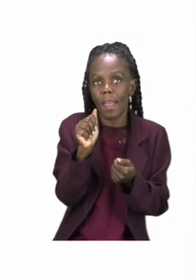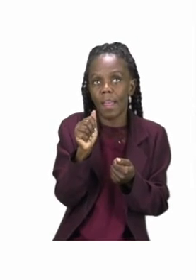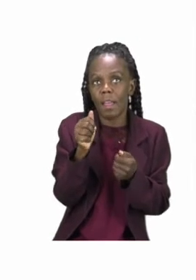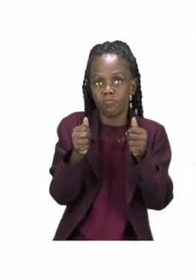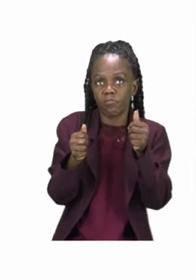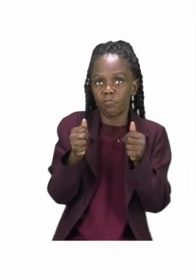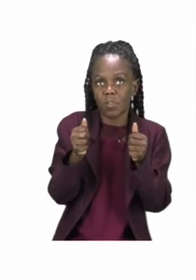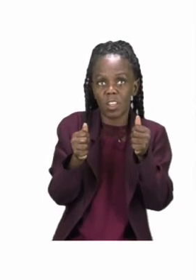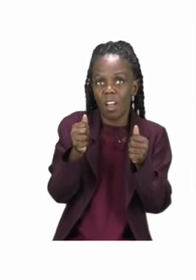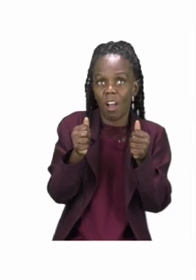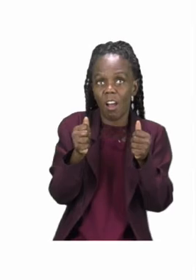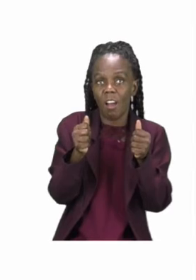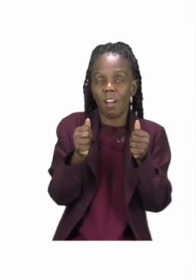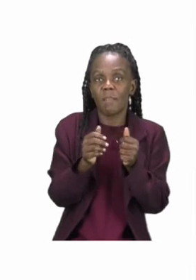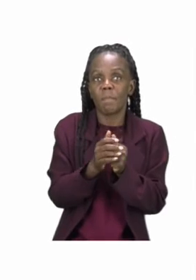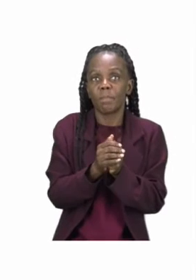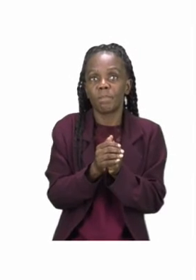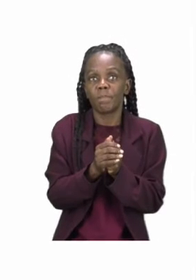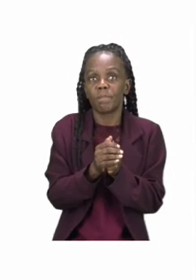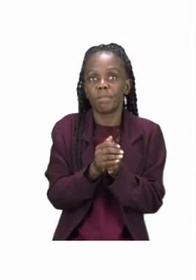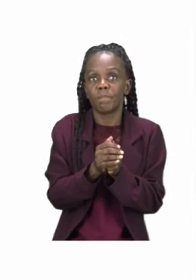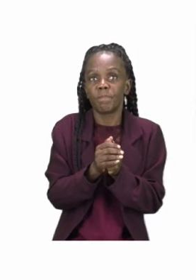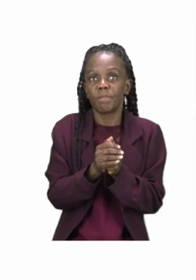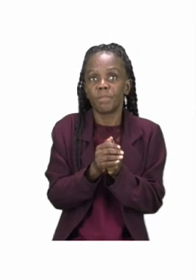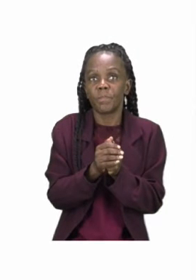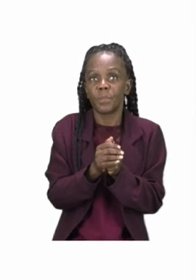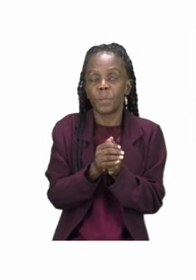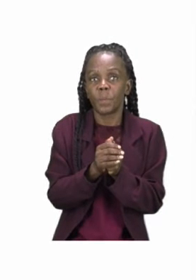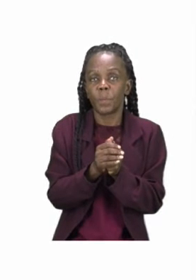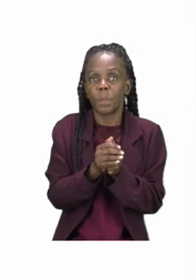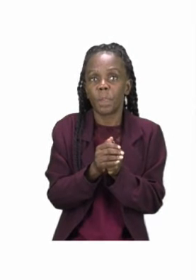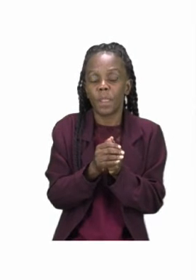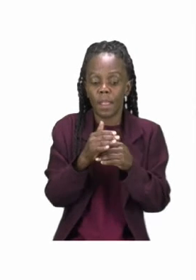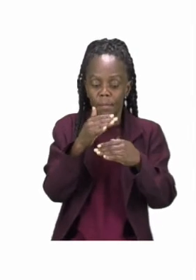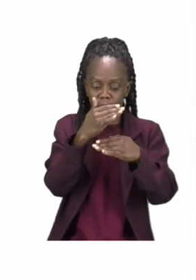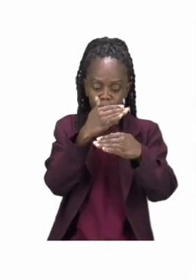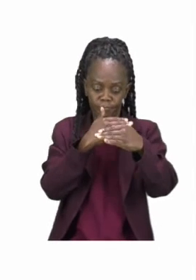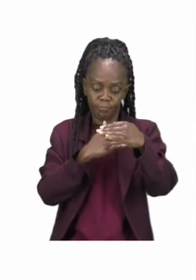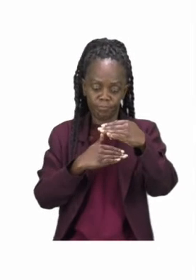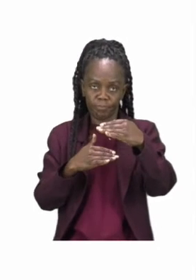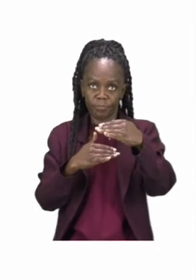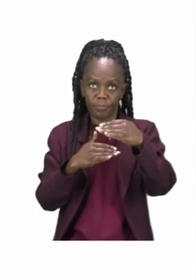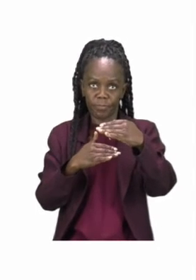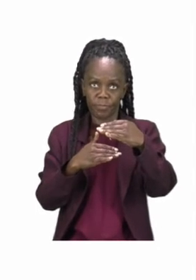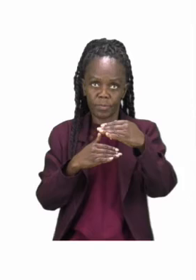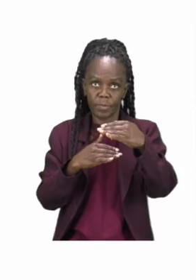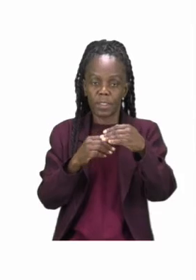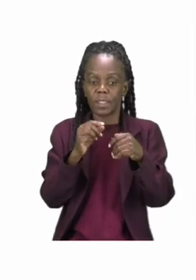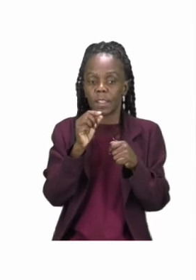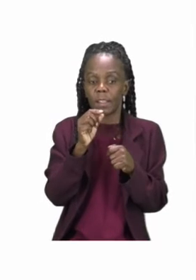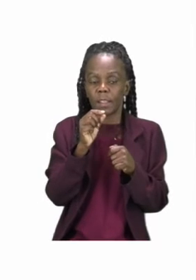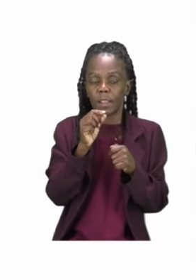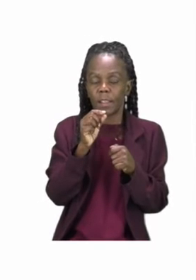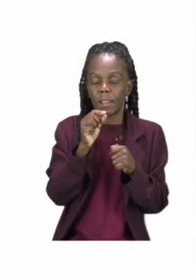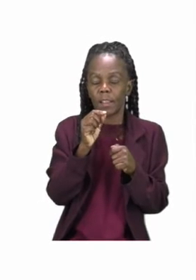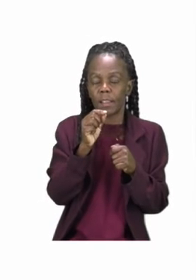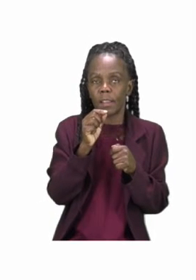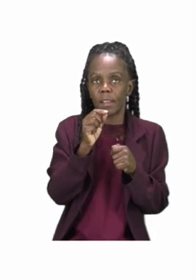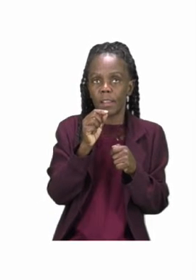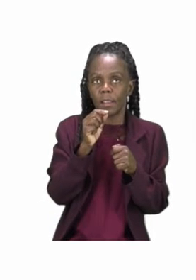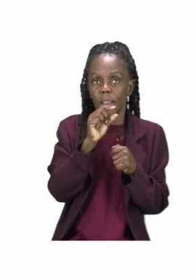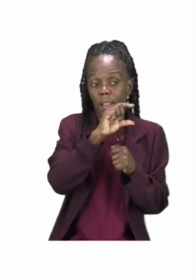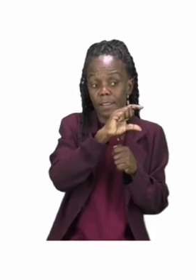say hooray, hooray. If you're happy and you know it, say hooray, hooray. If you're happy and you know it, and you really want to show it. If you're happy and you know